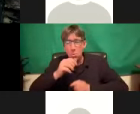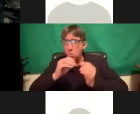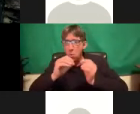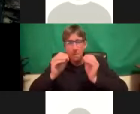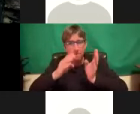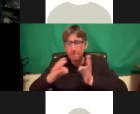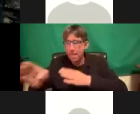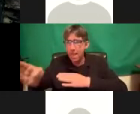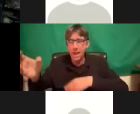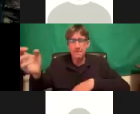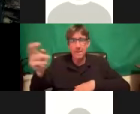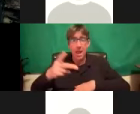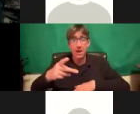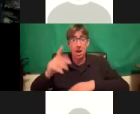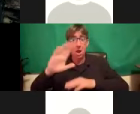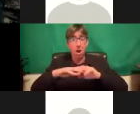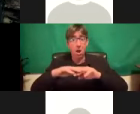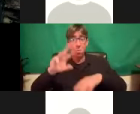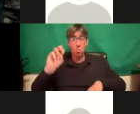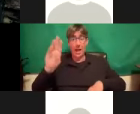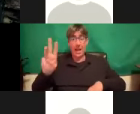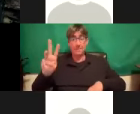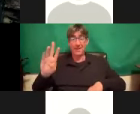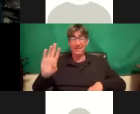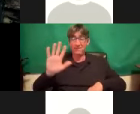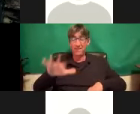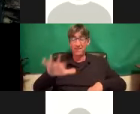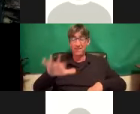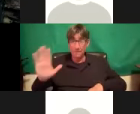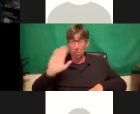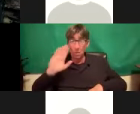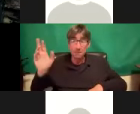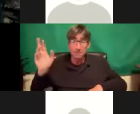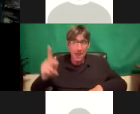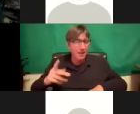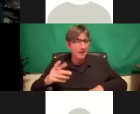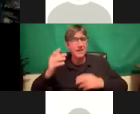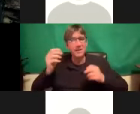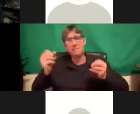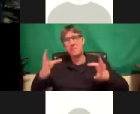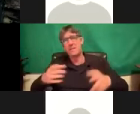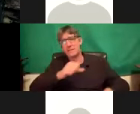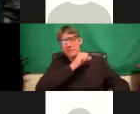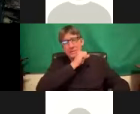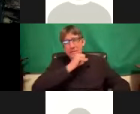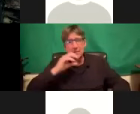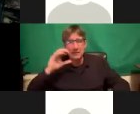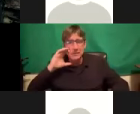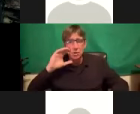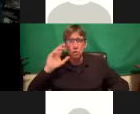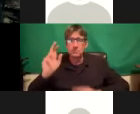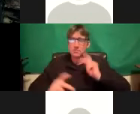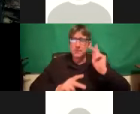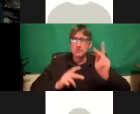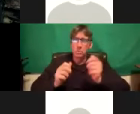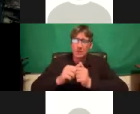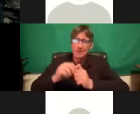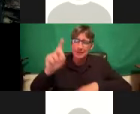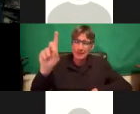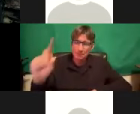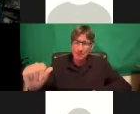55 could even come back. We have seniors, we have folks with disabilities who need the bus in order to get to where they need to